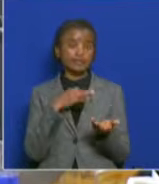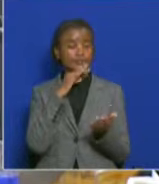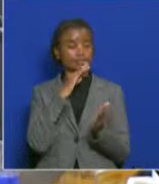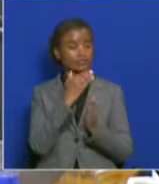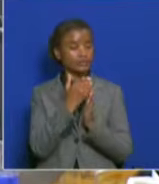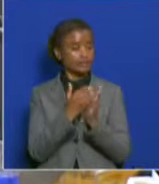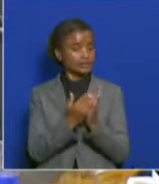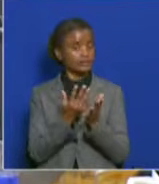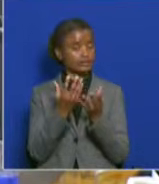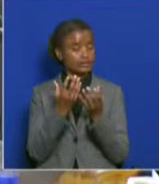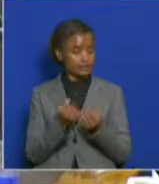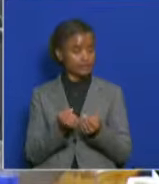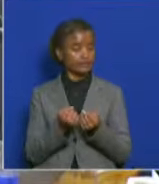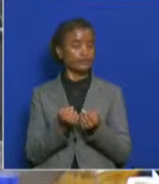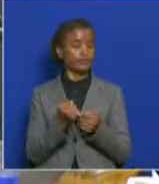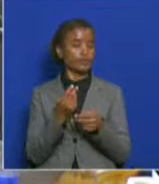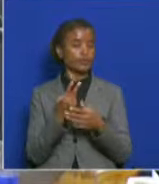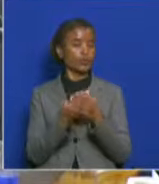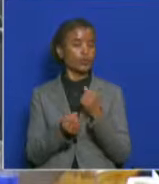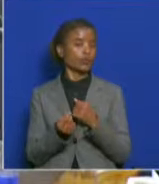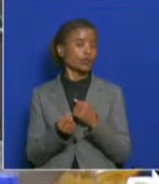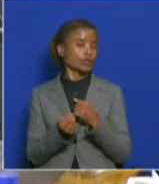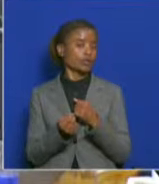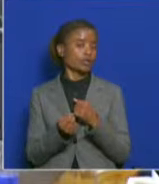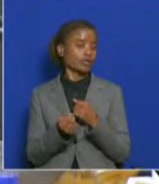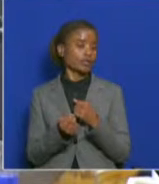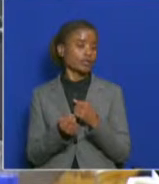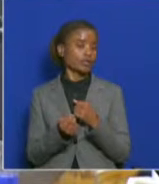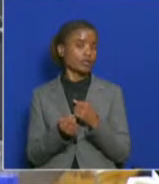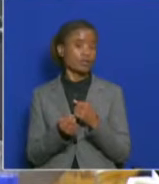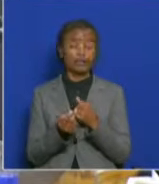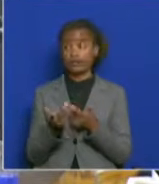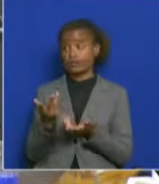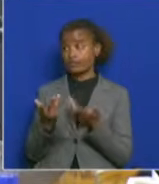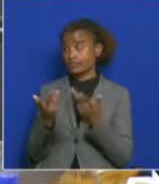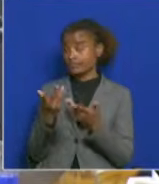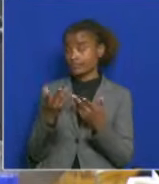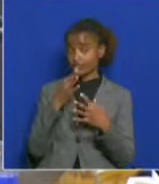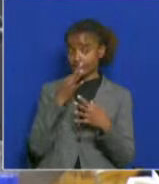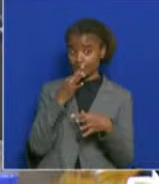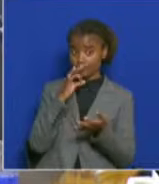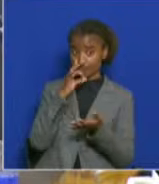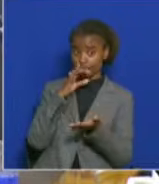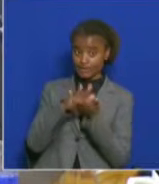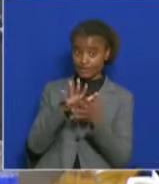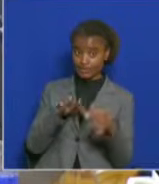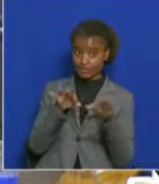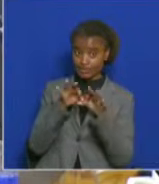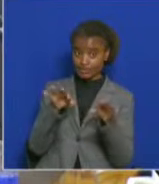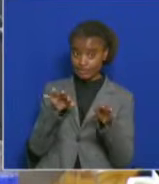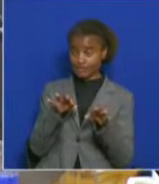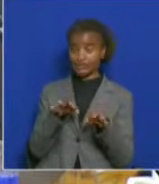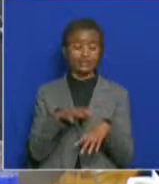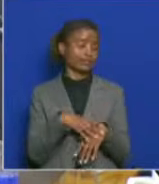birthday present. They were not the birthday present. The birthday present was a separate package. Yes. Thank you.